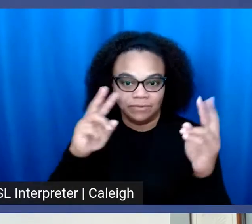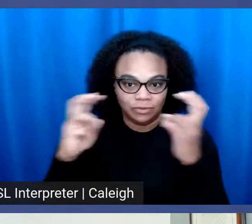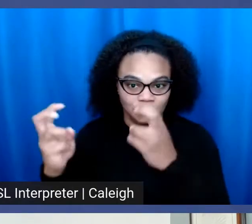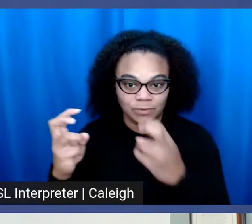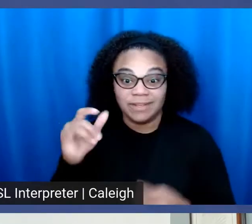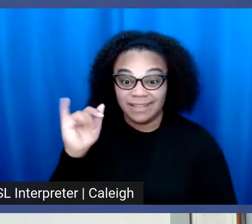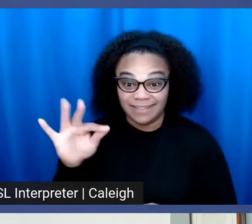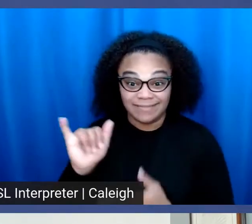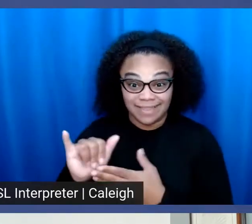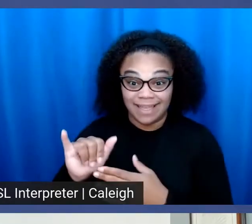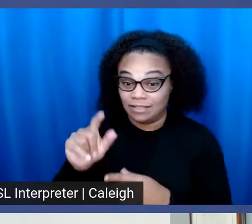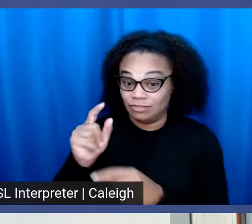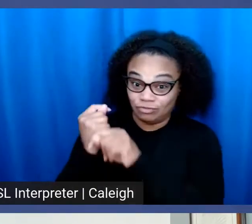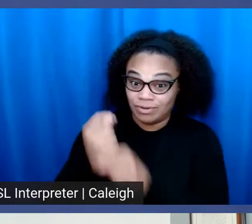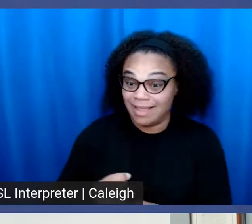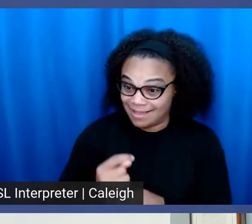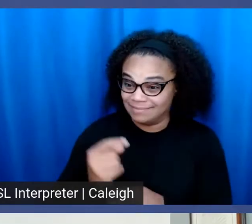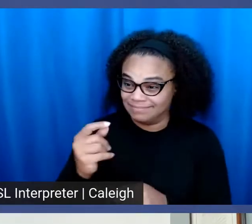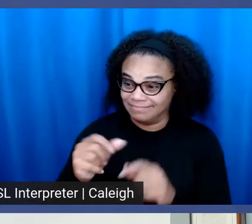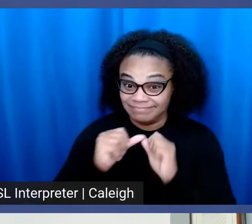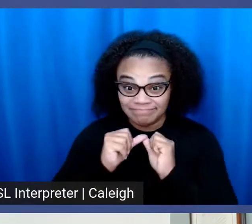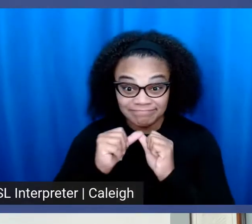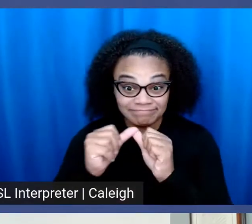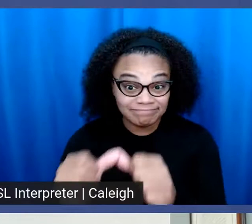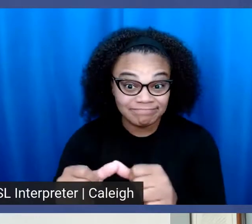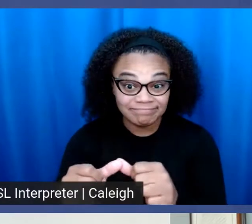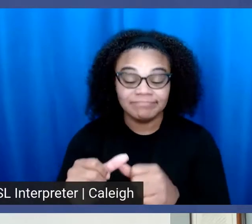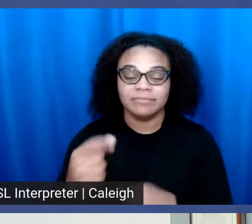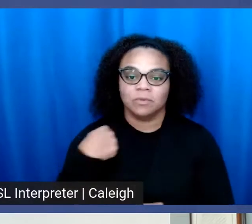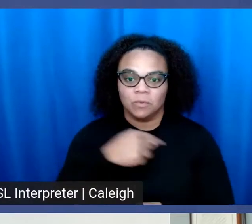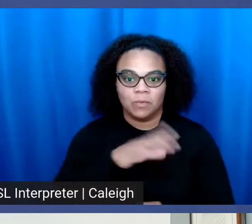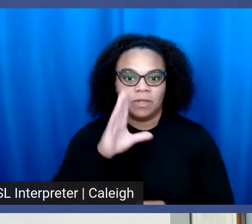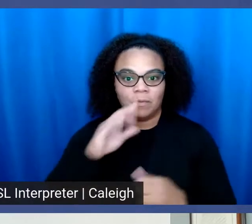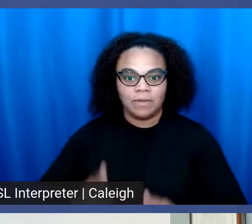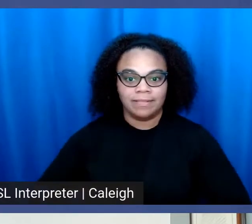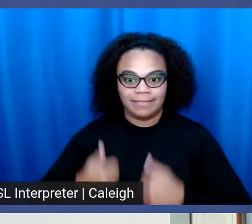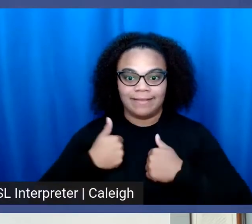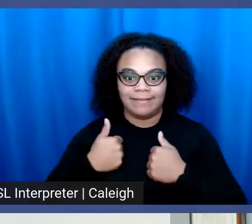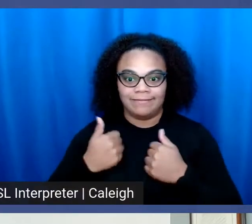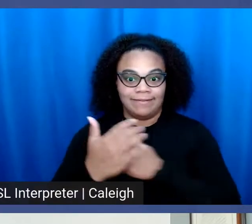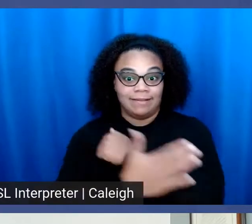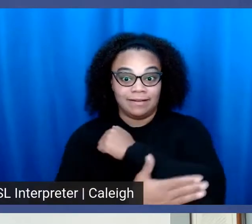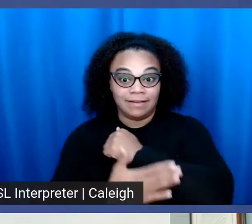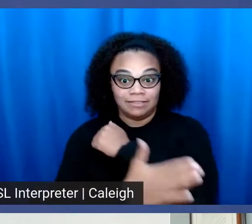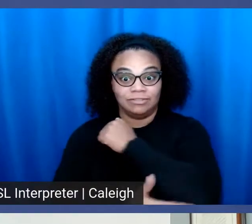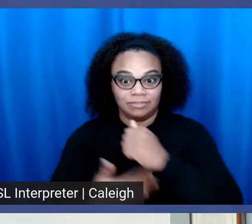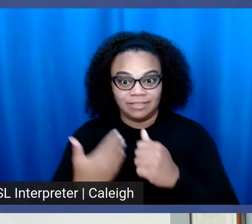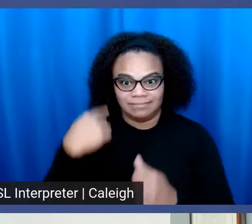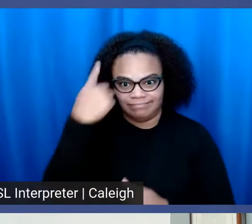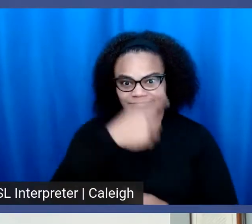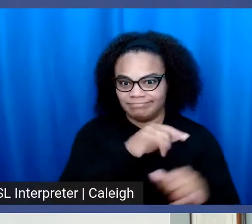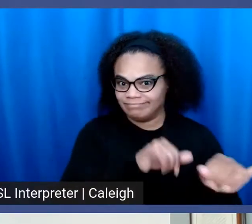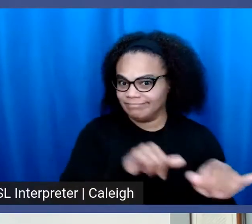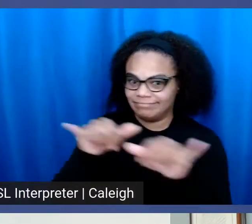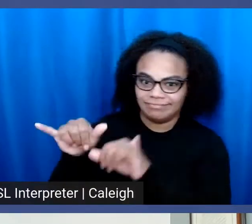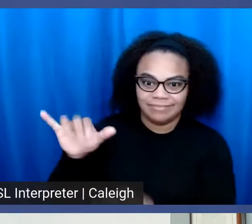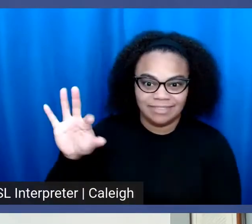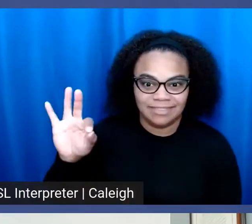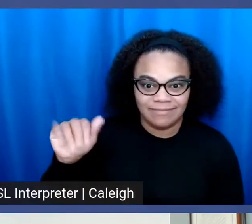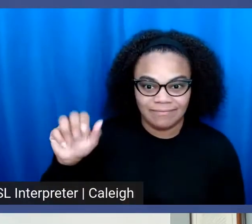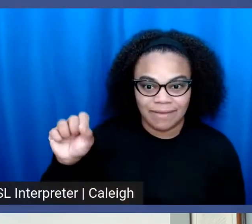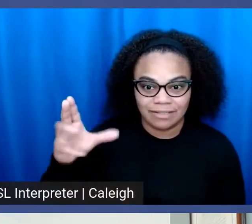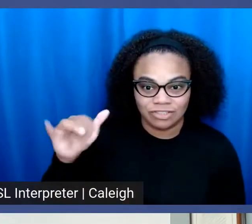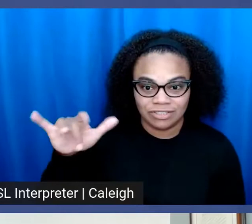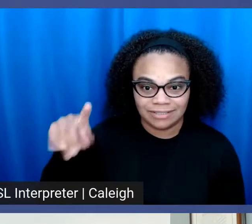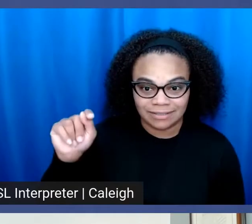to continue, we will end up living in a country that resembles a fascist regime, where all